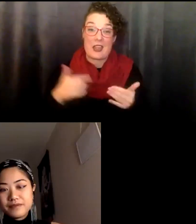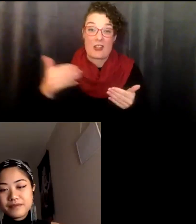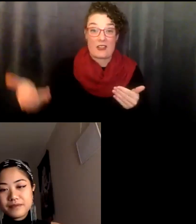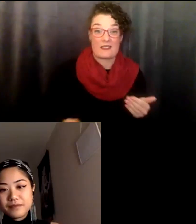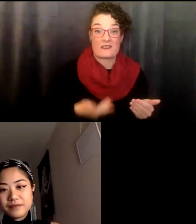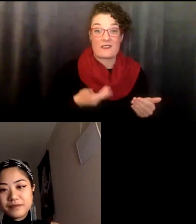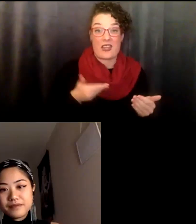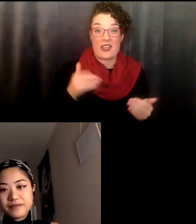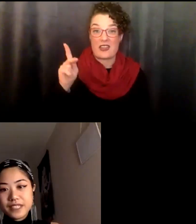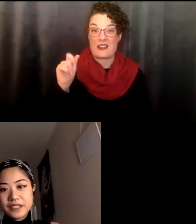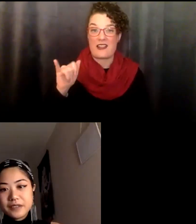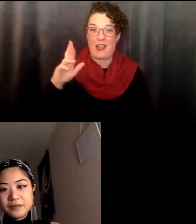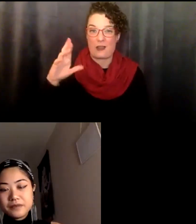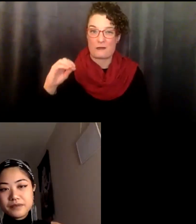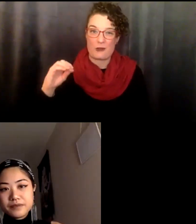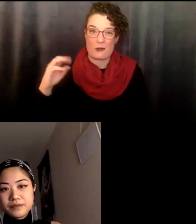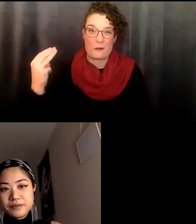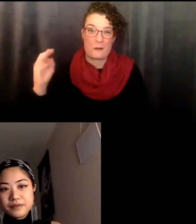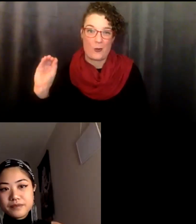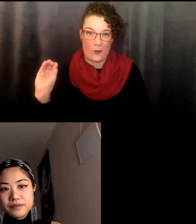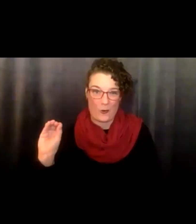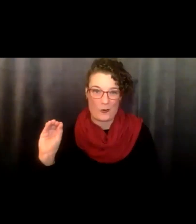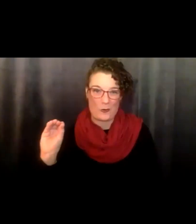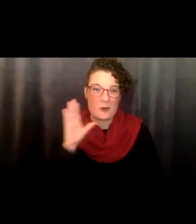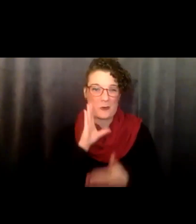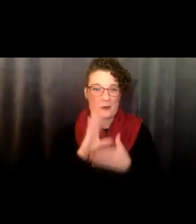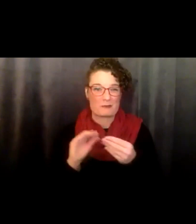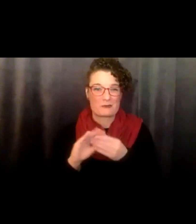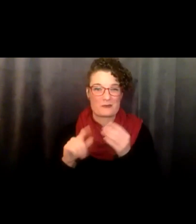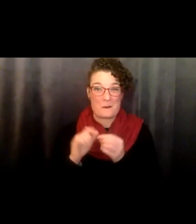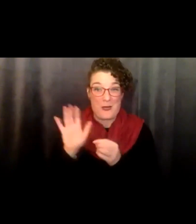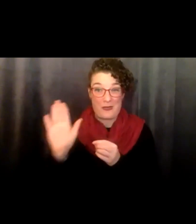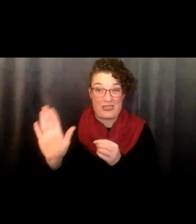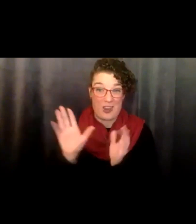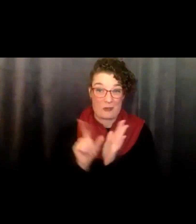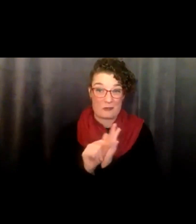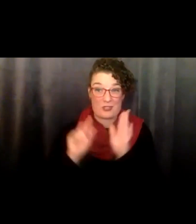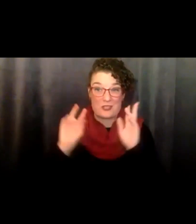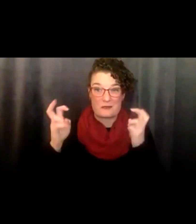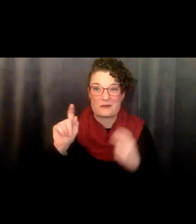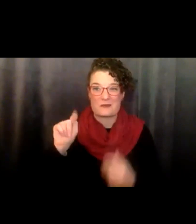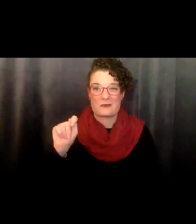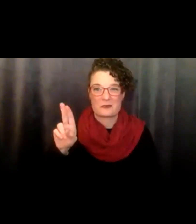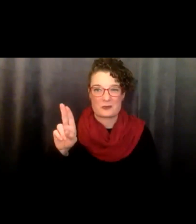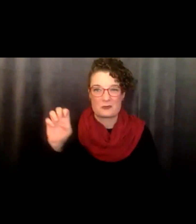up Cairo Mo, who's going to talk about their print, Tuer Shan.